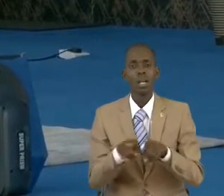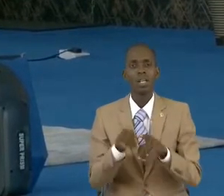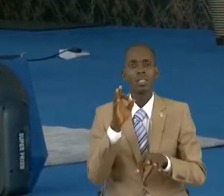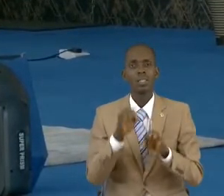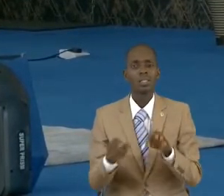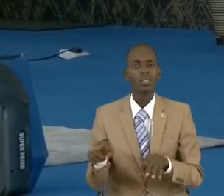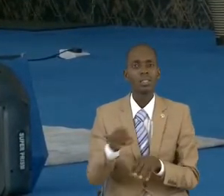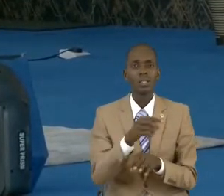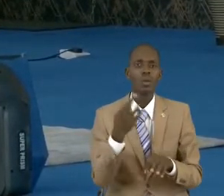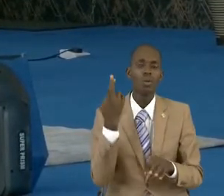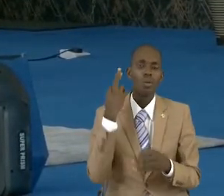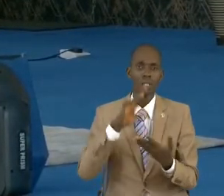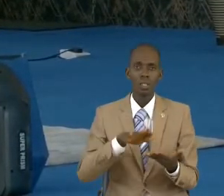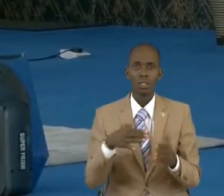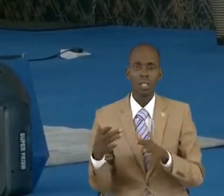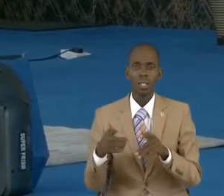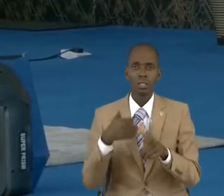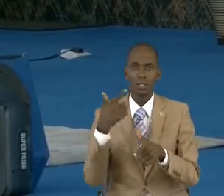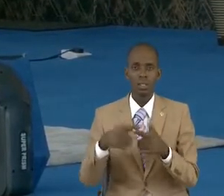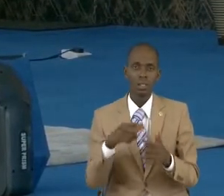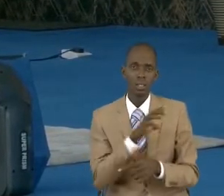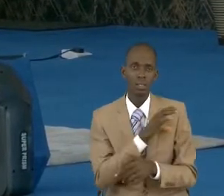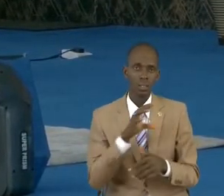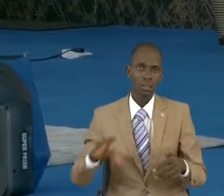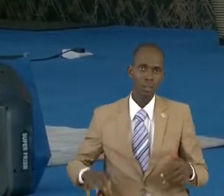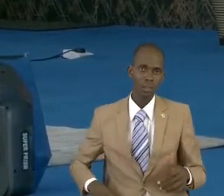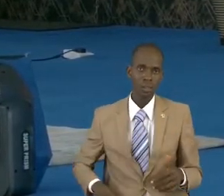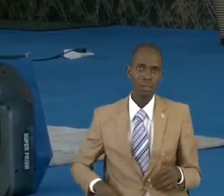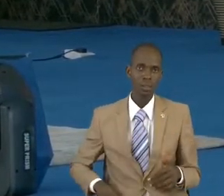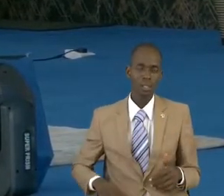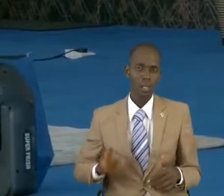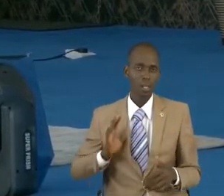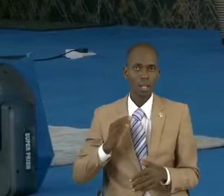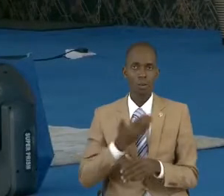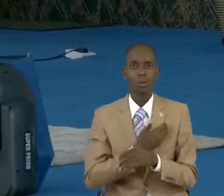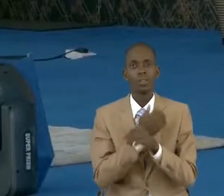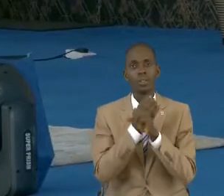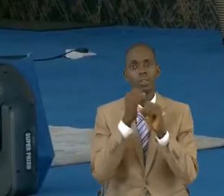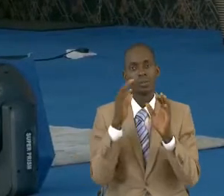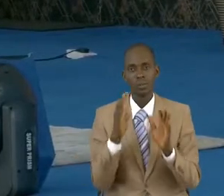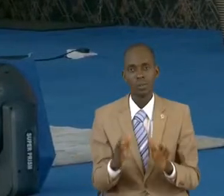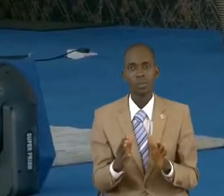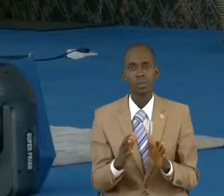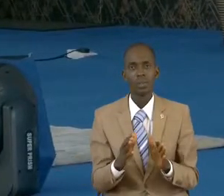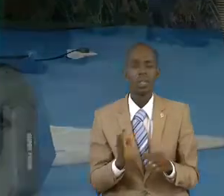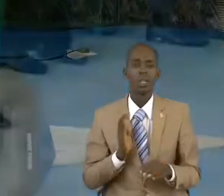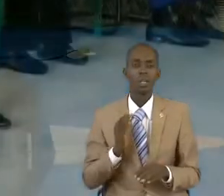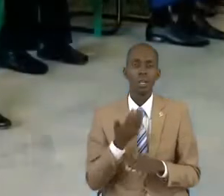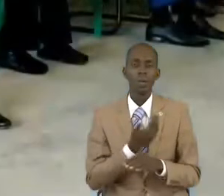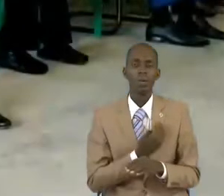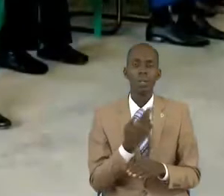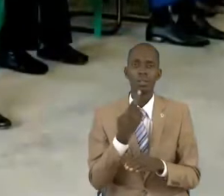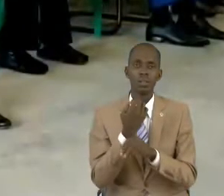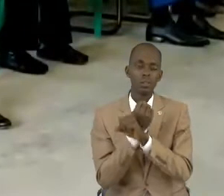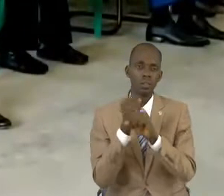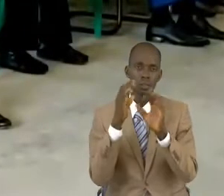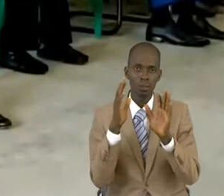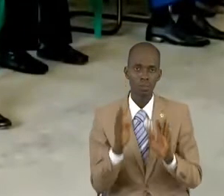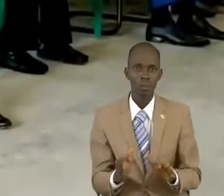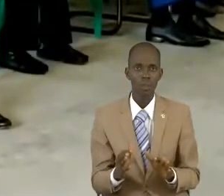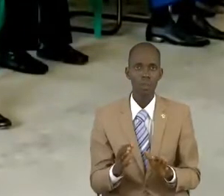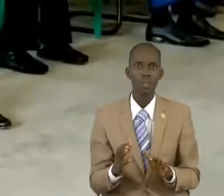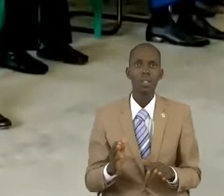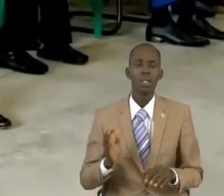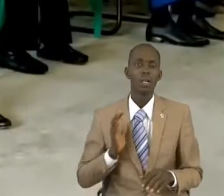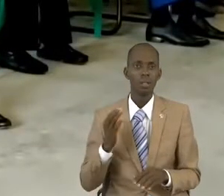And then Christ, our Savior, our Redeemer, a